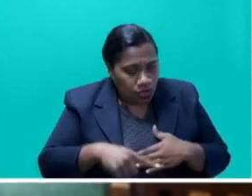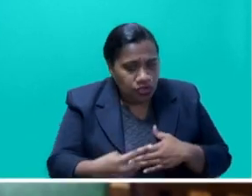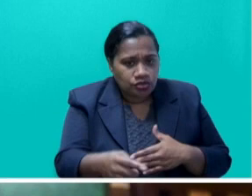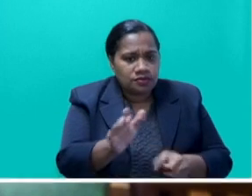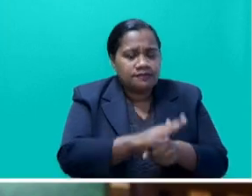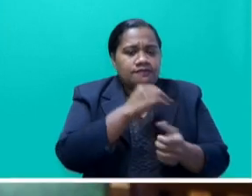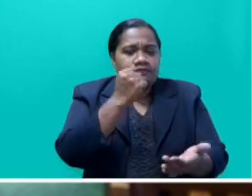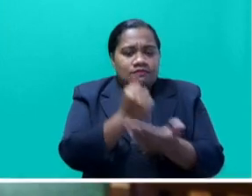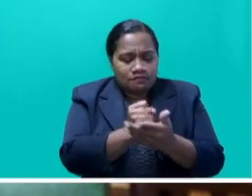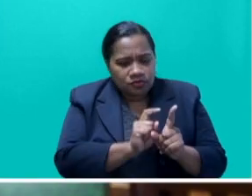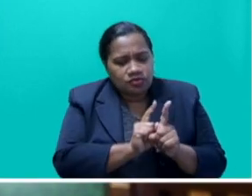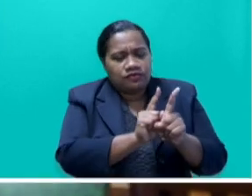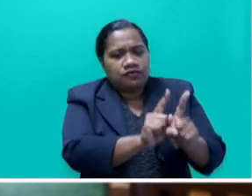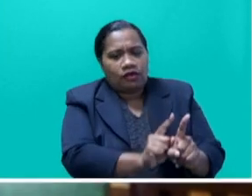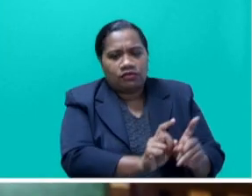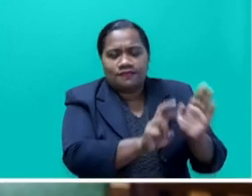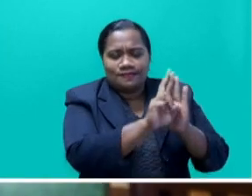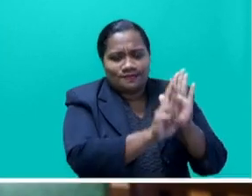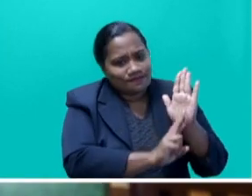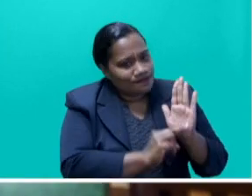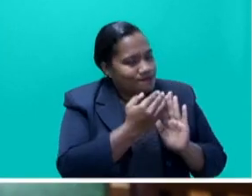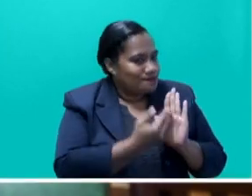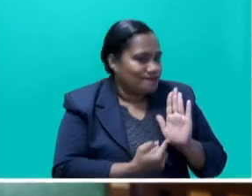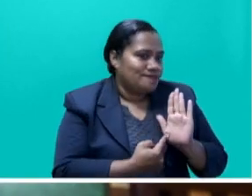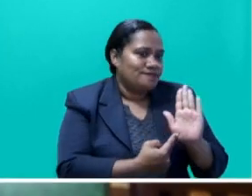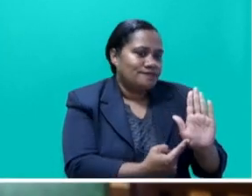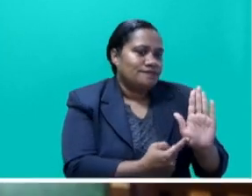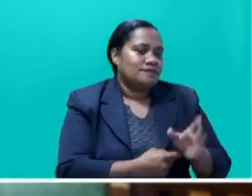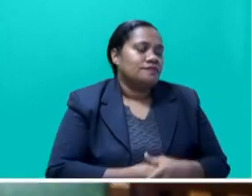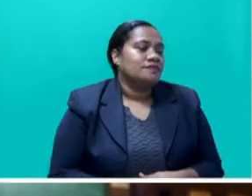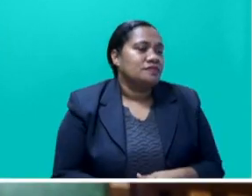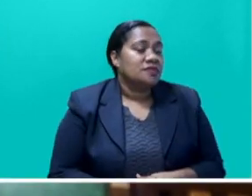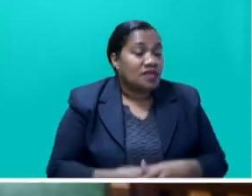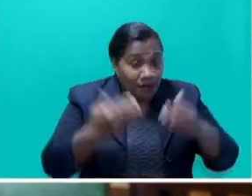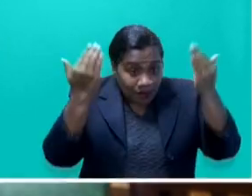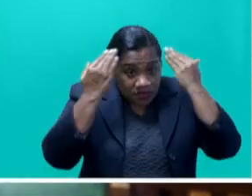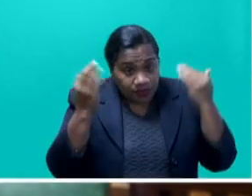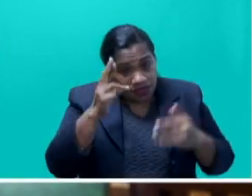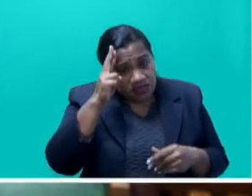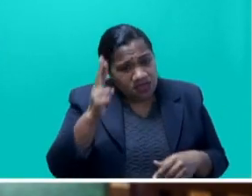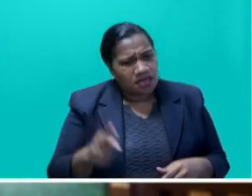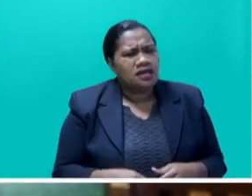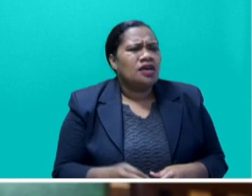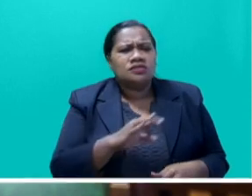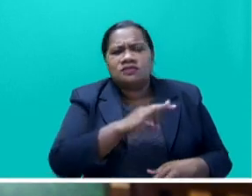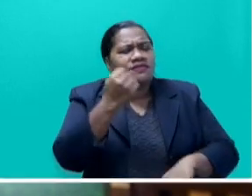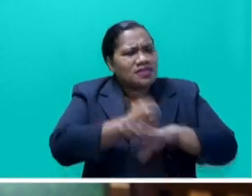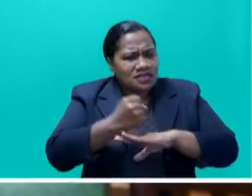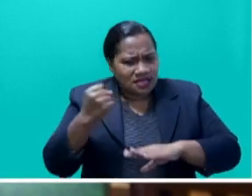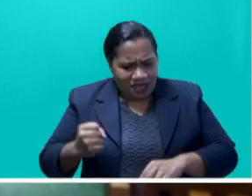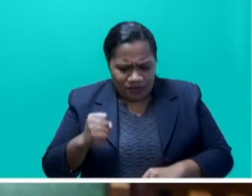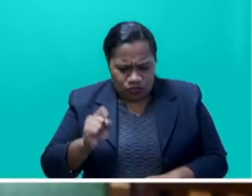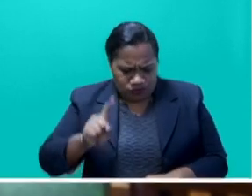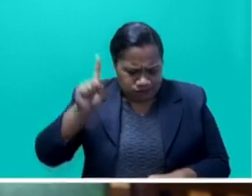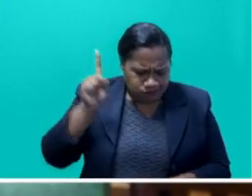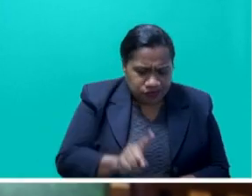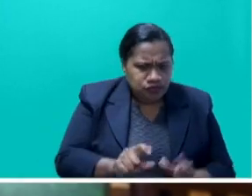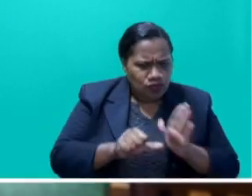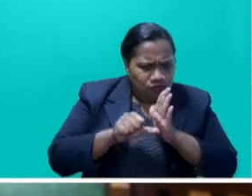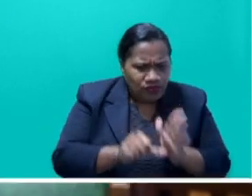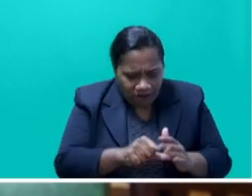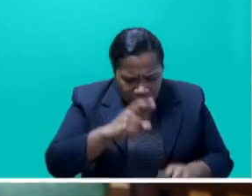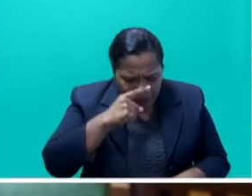compliance on all fronts. Mr. Speaker, sir, it shouldn't have to take government to come down hard on people by